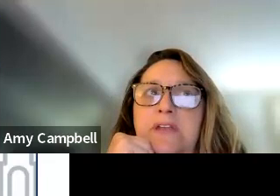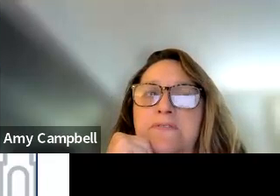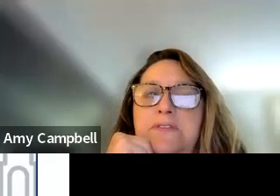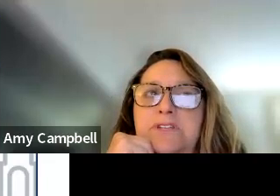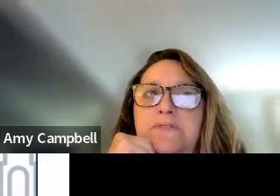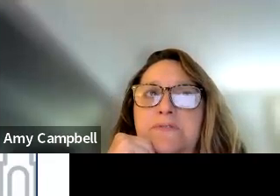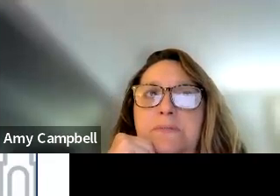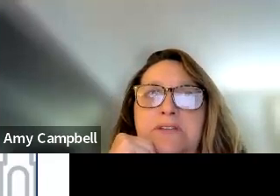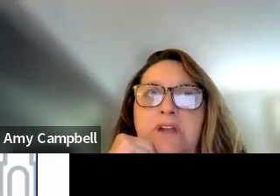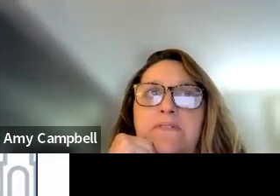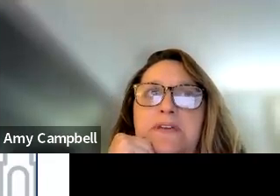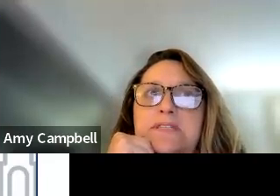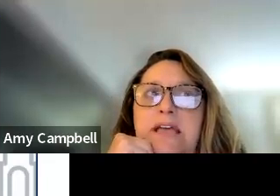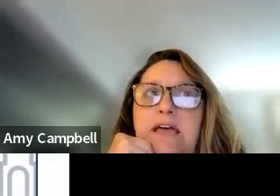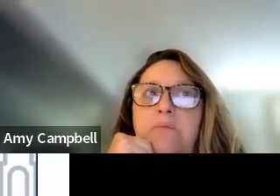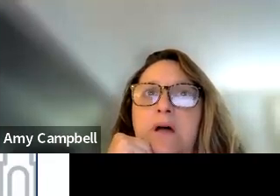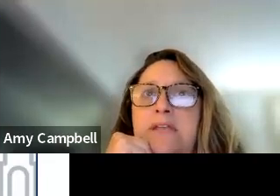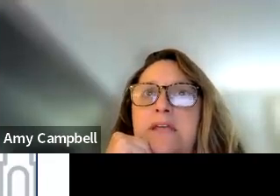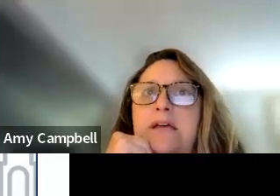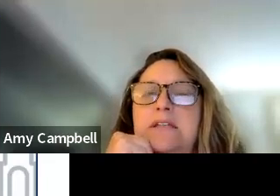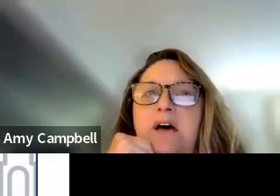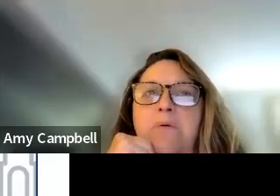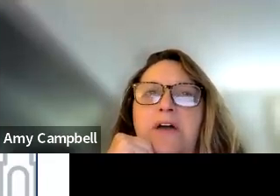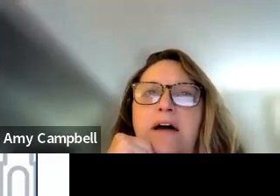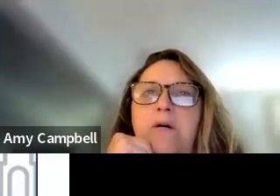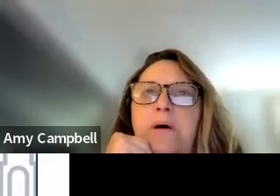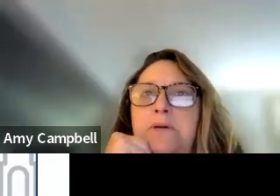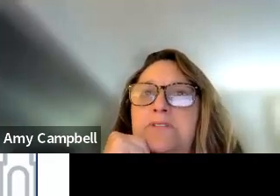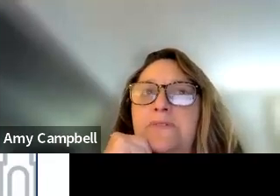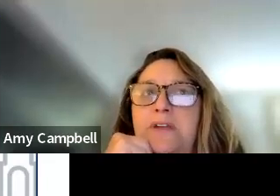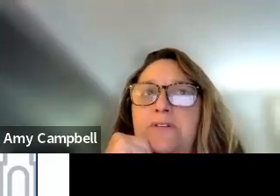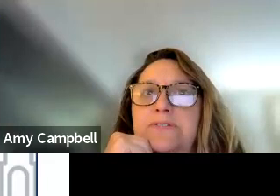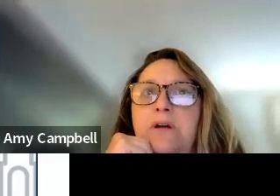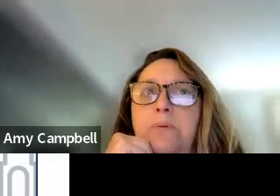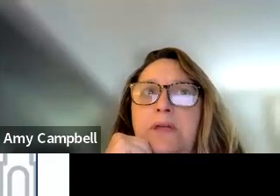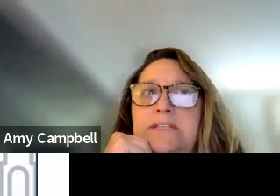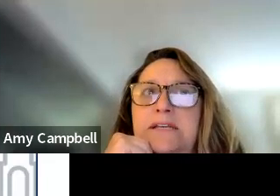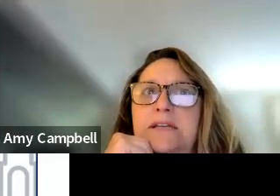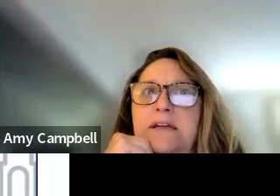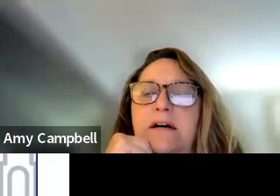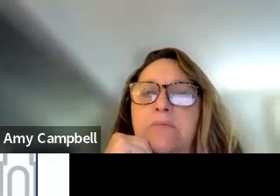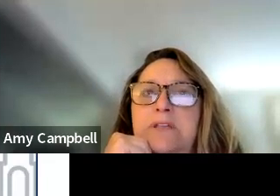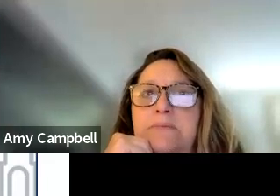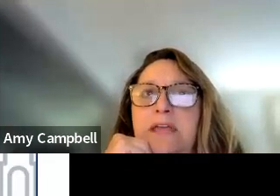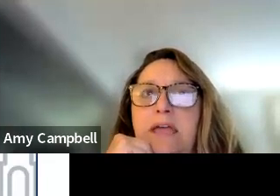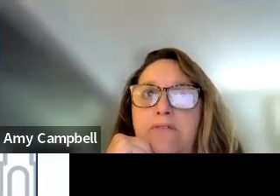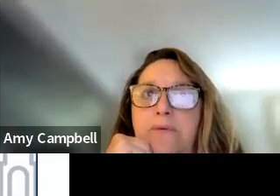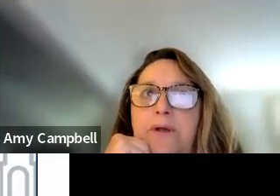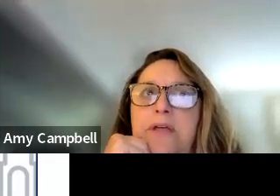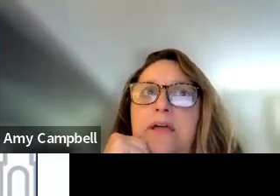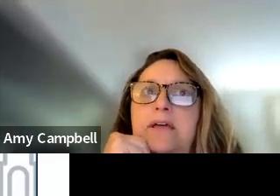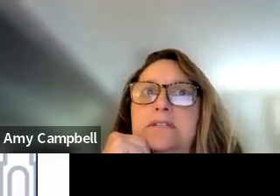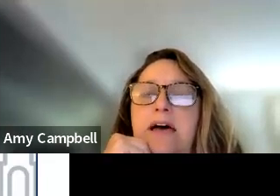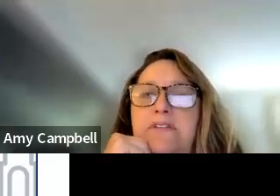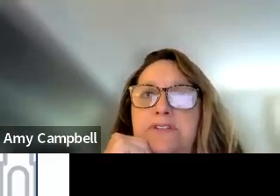federal funding for the Chief Information Office, and one dealt with how public defenders are appointed when somebody can't